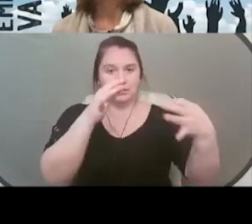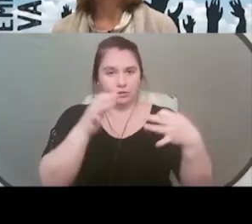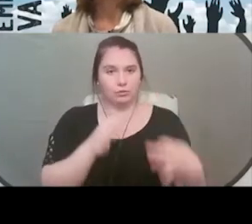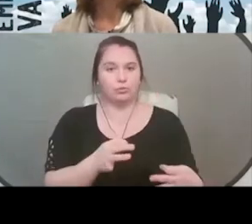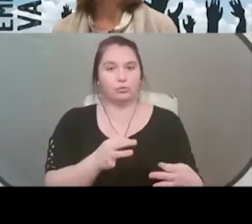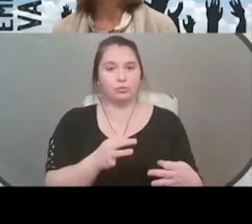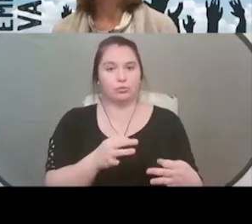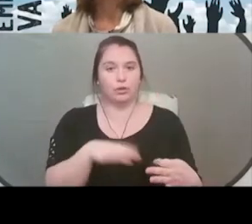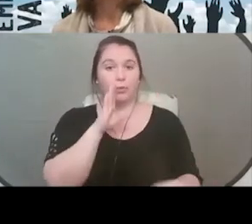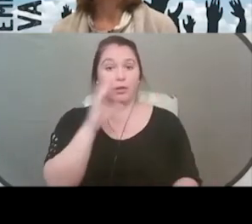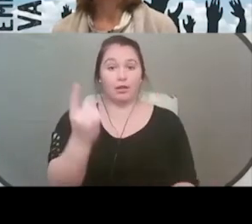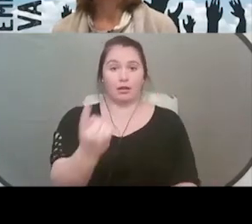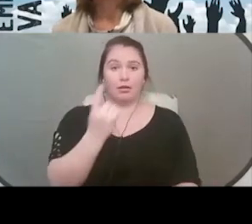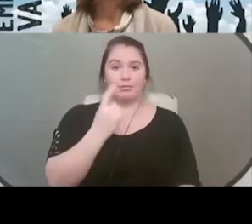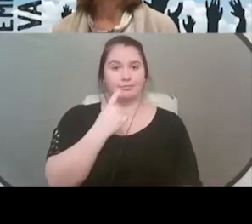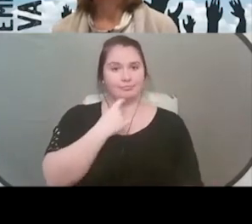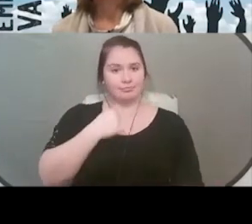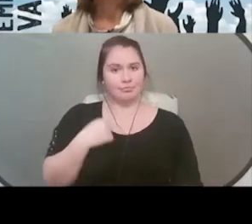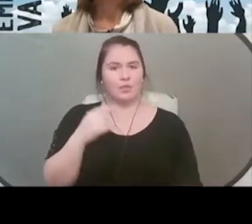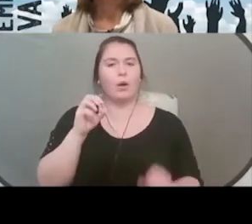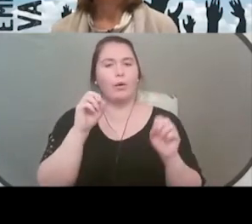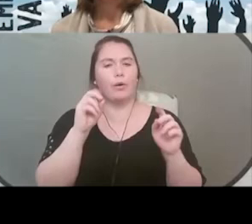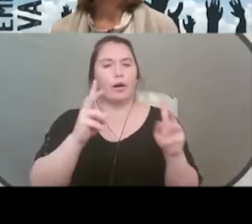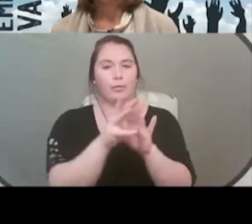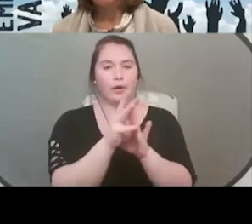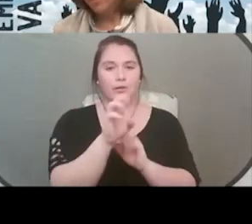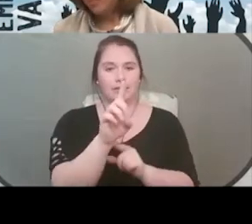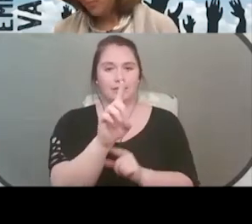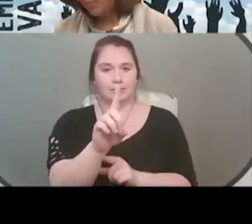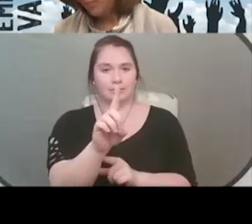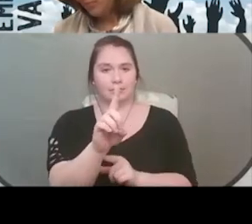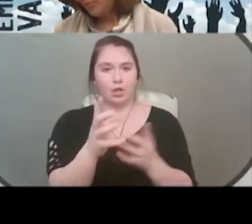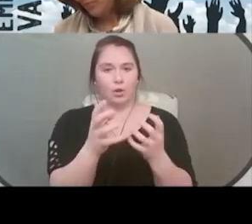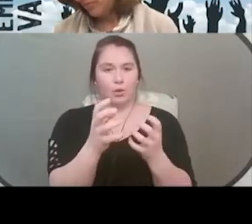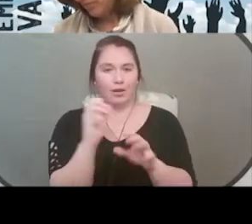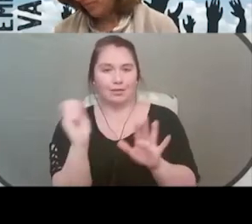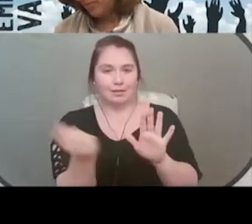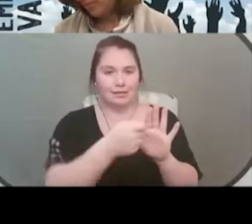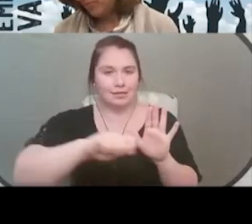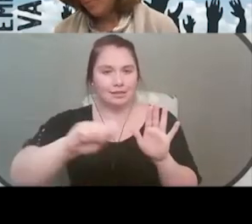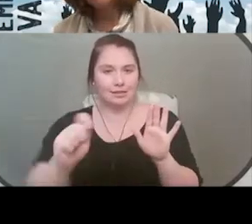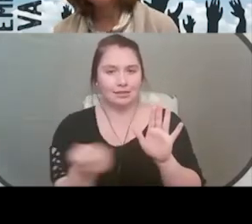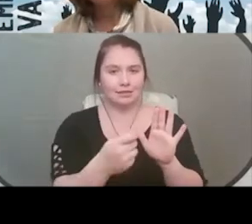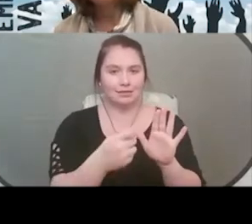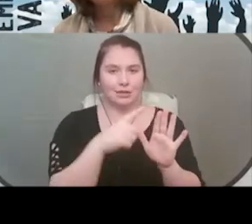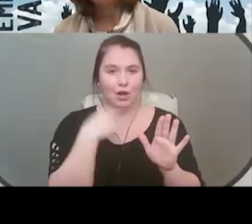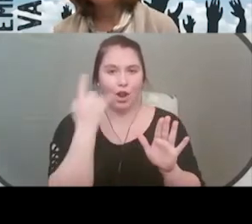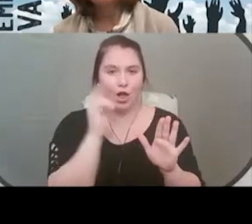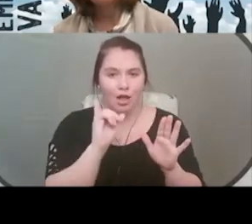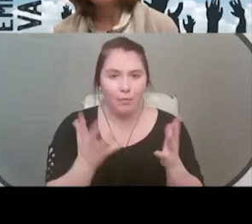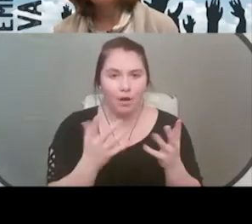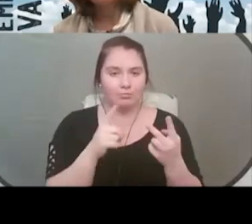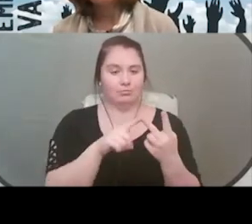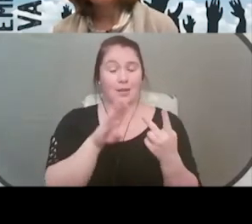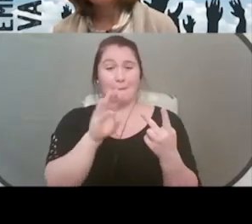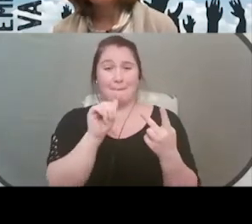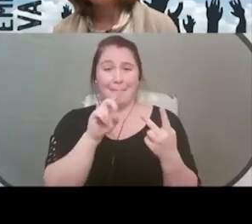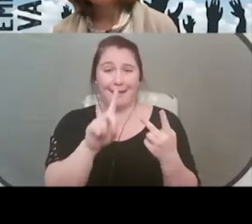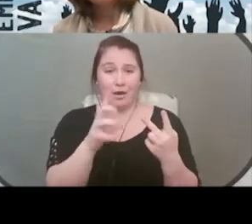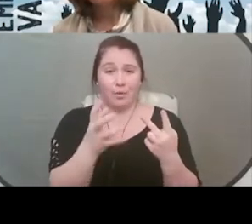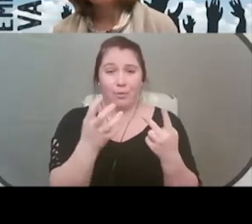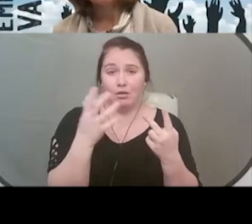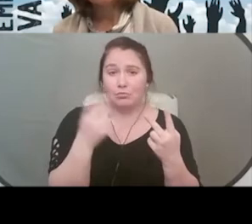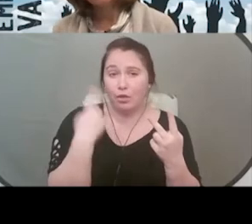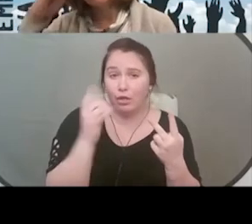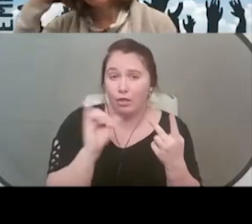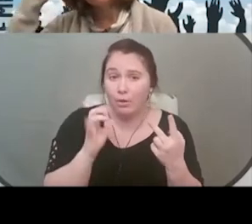come to us and say, okay, Waco ISD, what do you want tennis to look like? What do you want your band hall to look like? What do your science